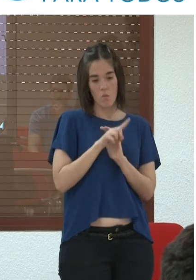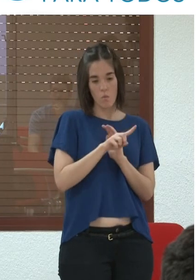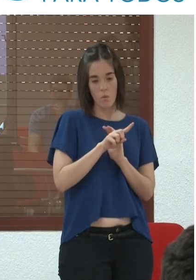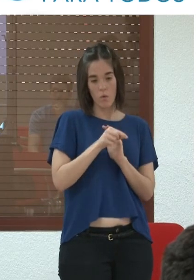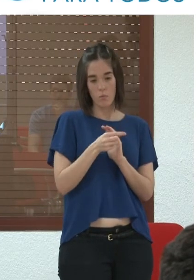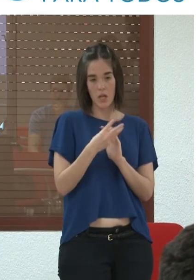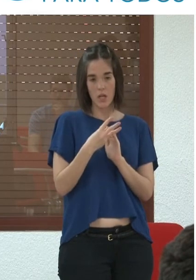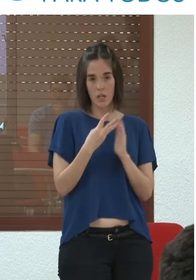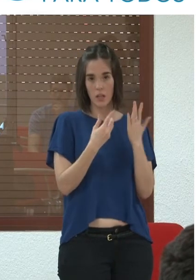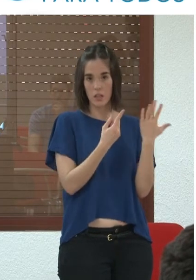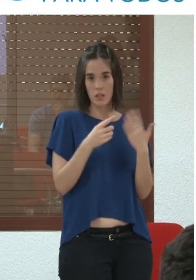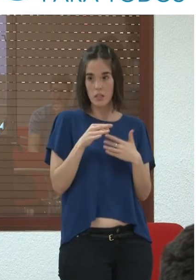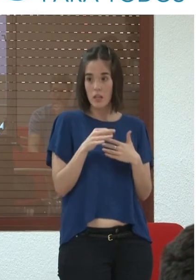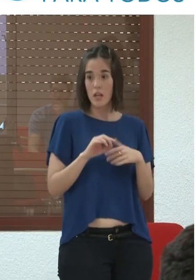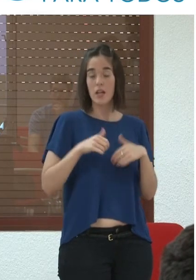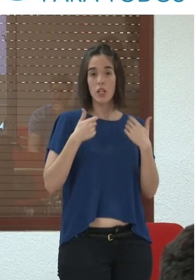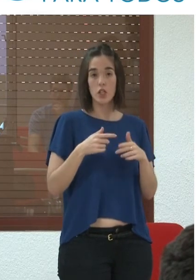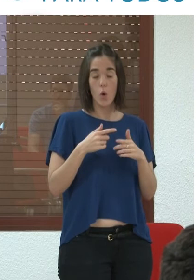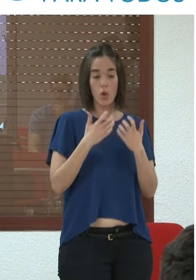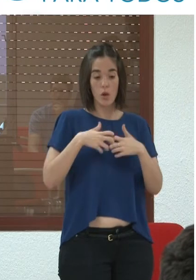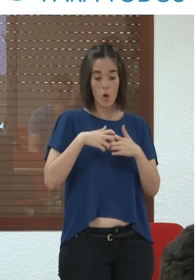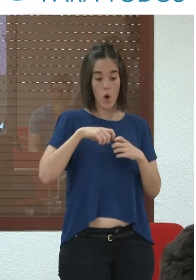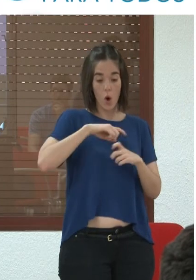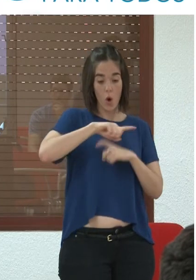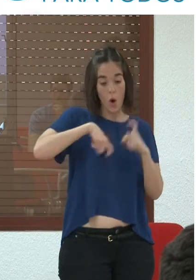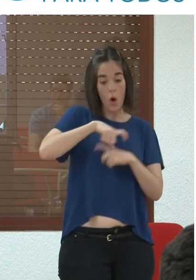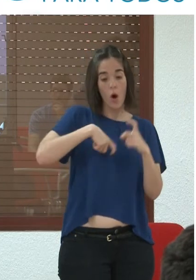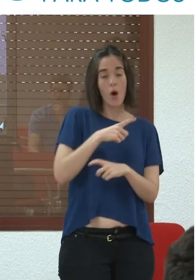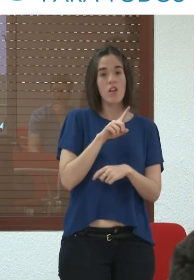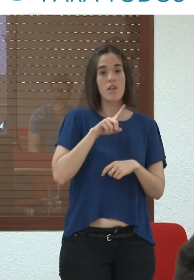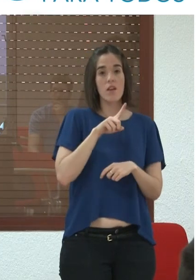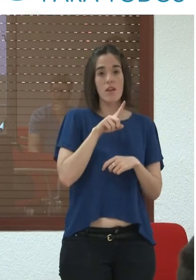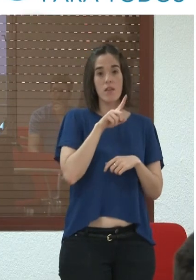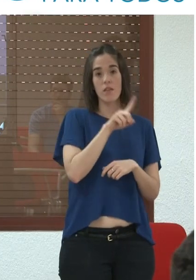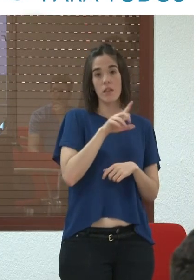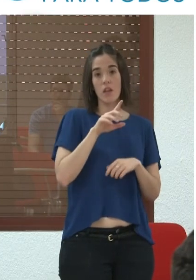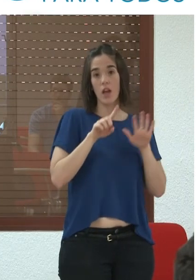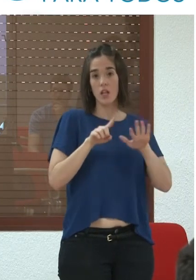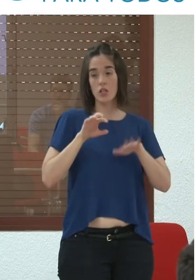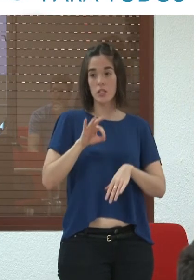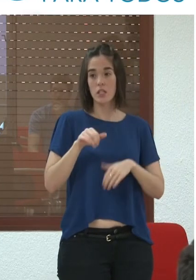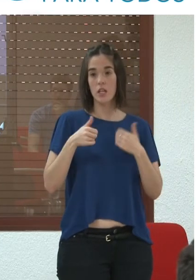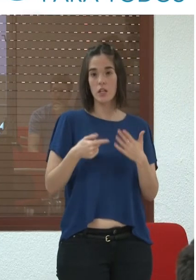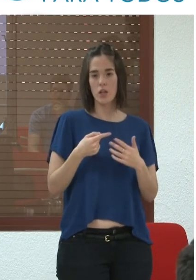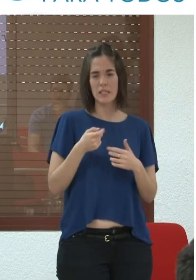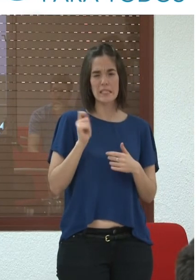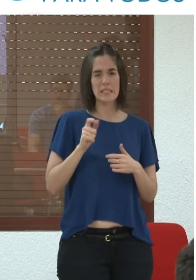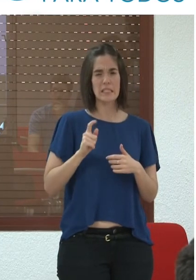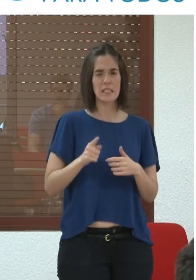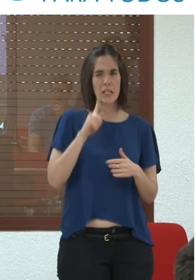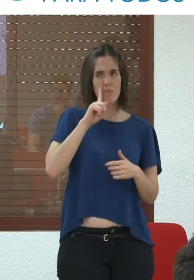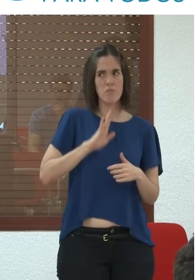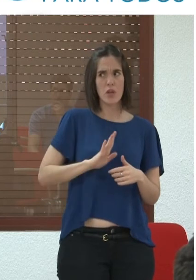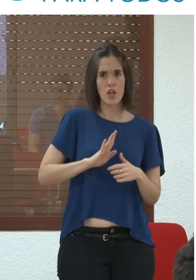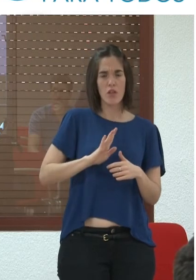with a reduction of near 160. So the engine has to spin 160 times so that the knee moves.